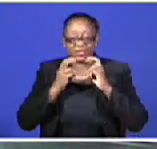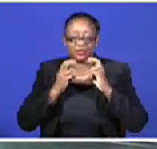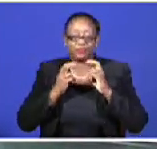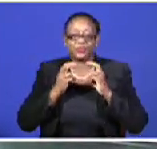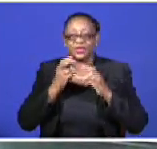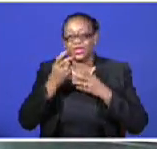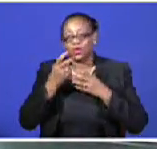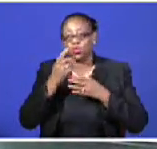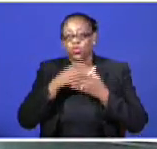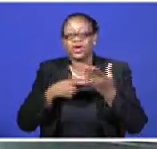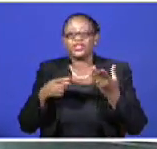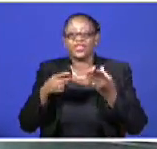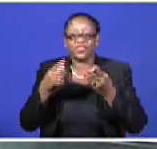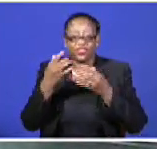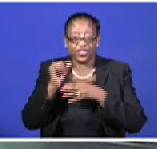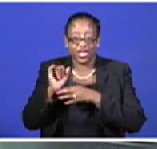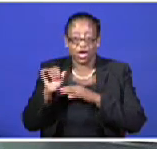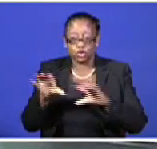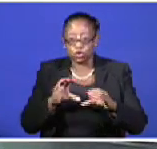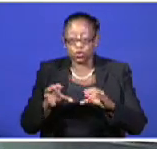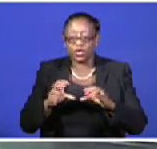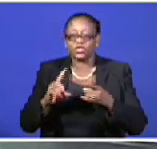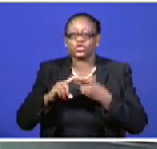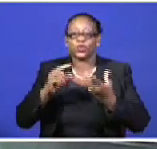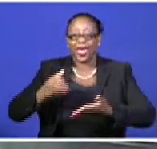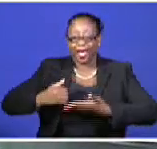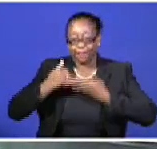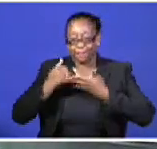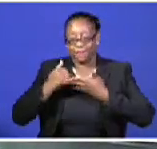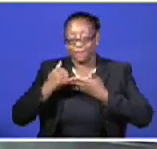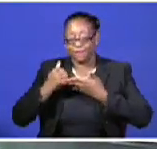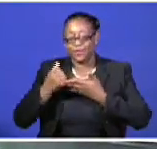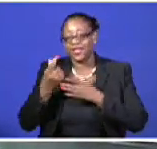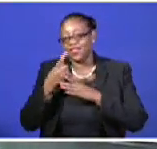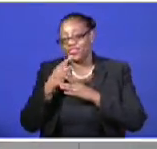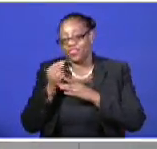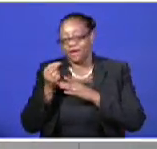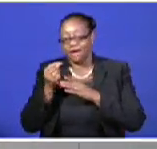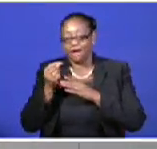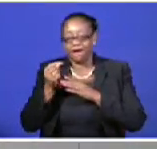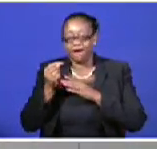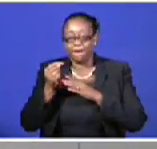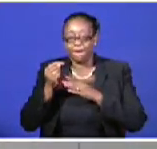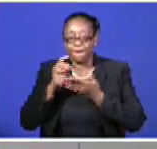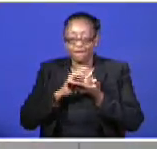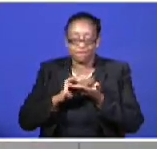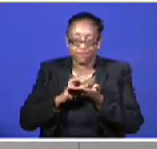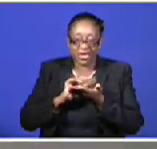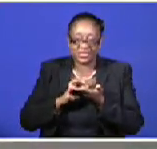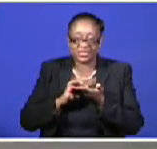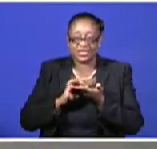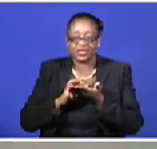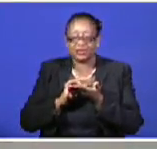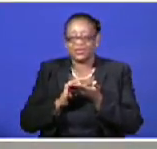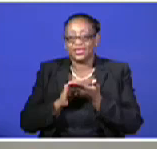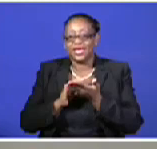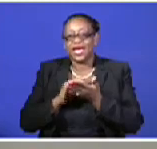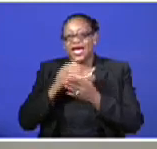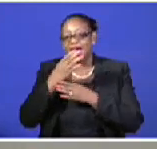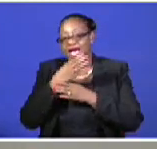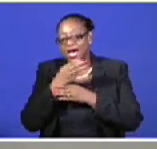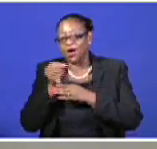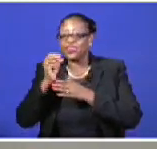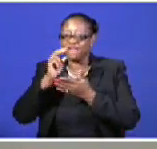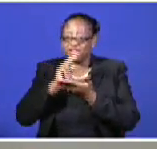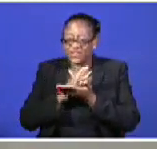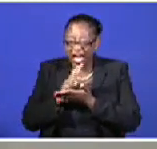her lab is doing in the fight against the global health crisis. Doctors at the Orlando Immunology Center are working on one